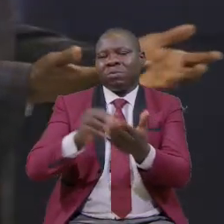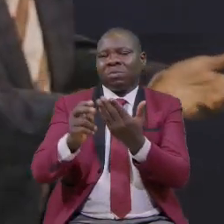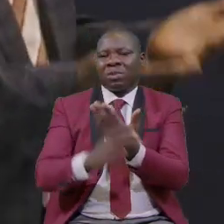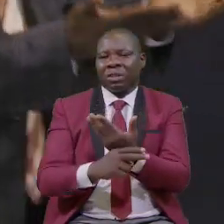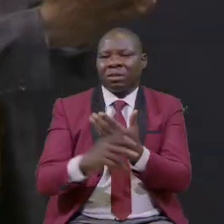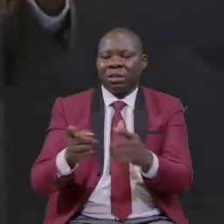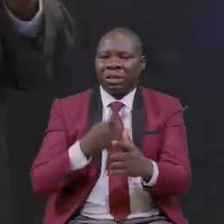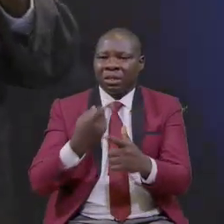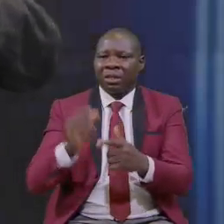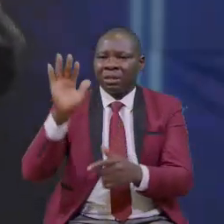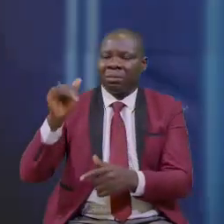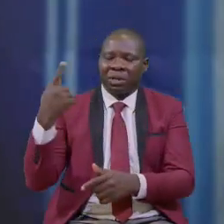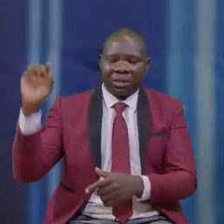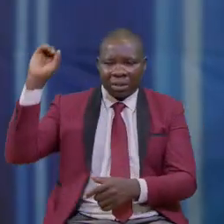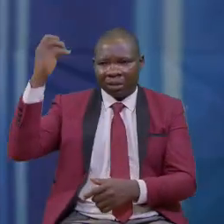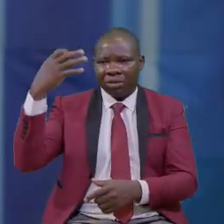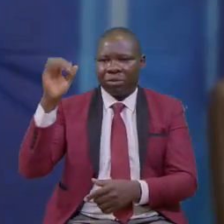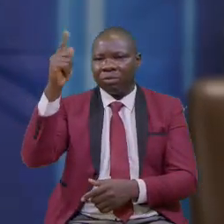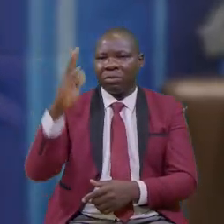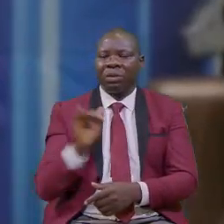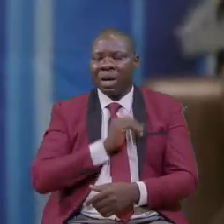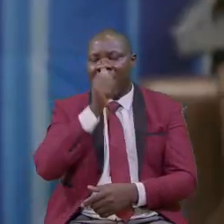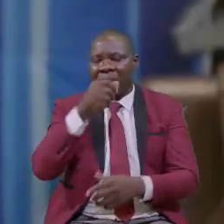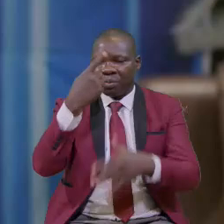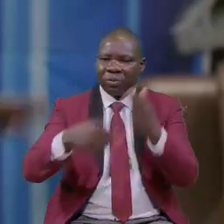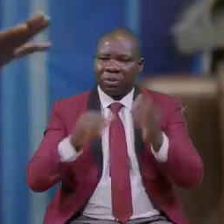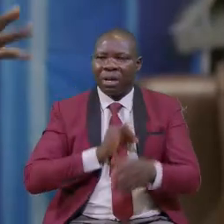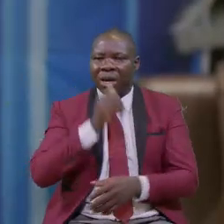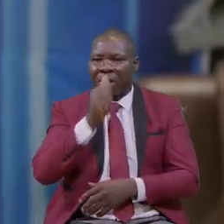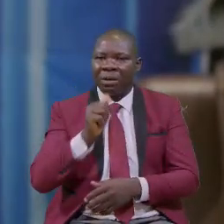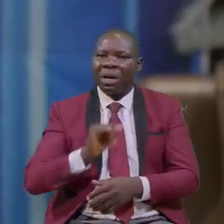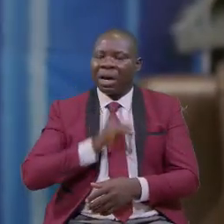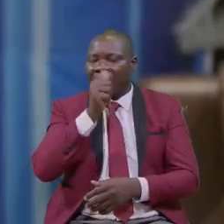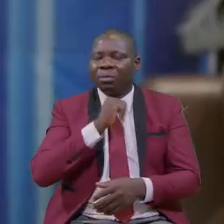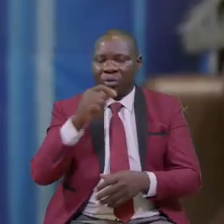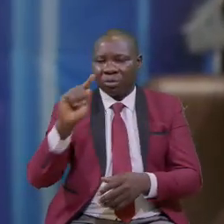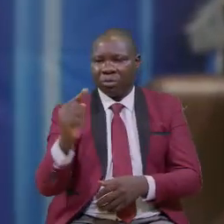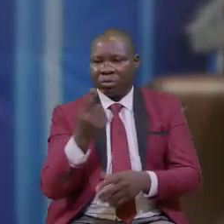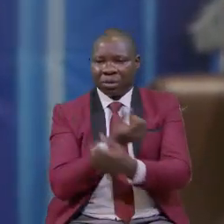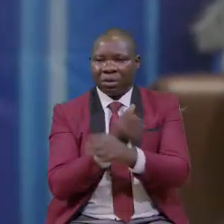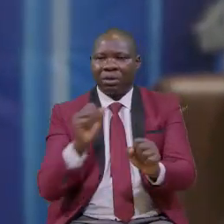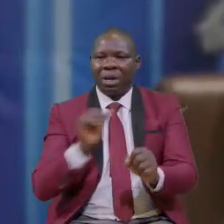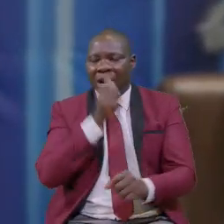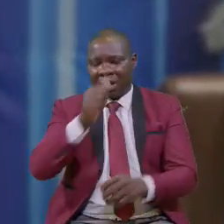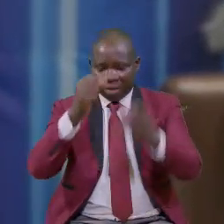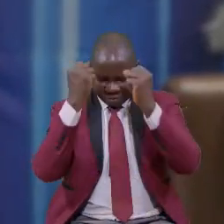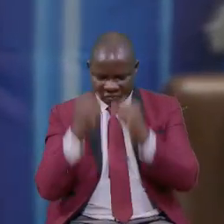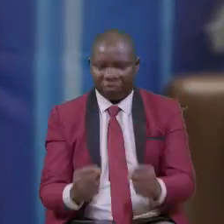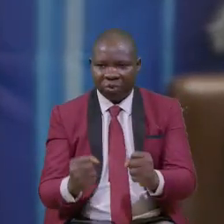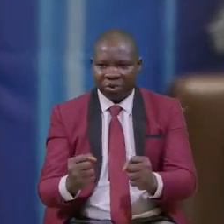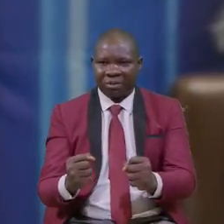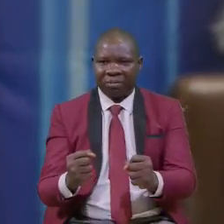then, by the grace of God, I am what I am. I'm not only saved, I am strong.